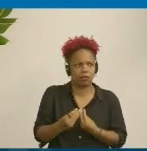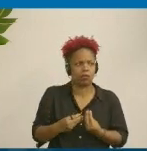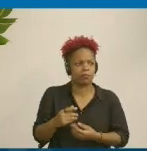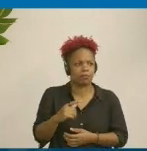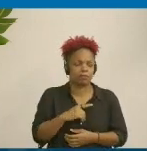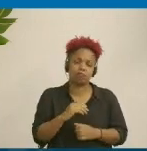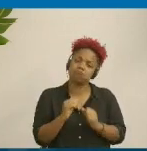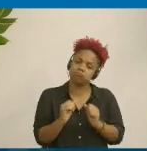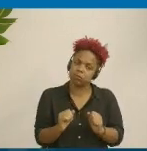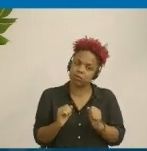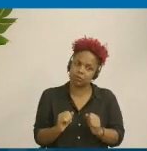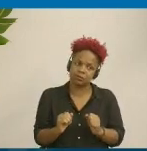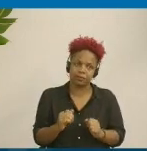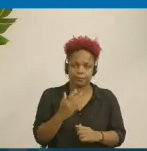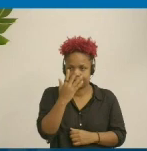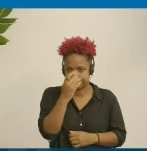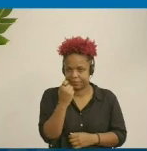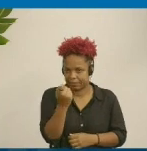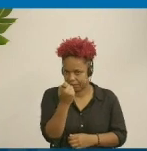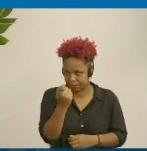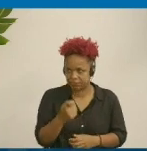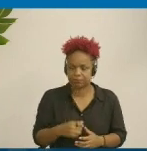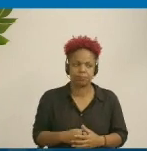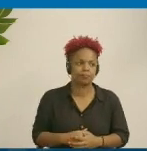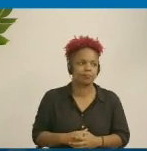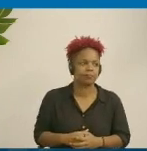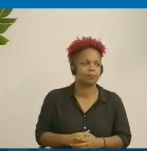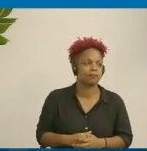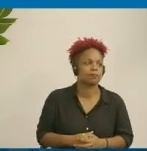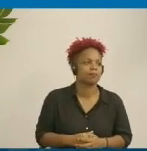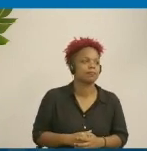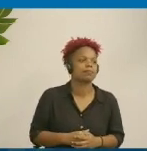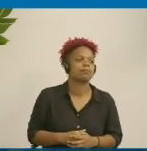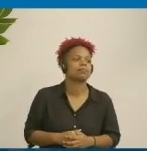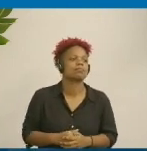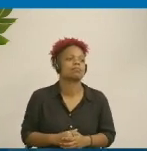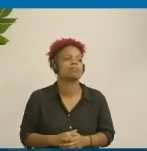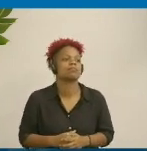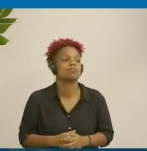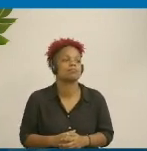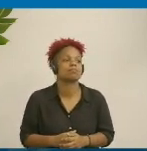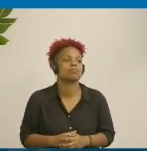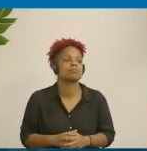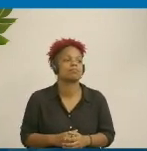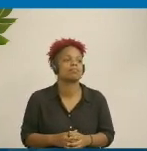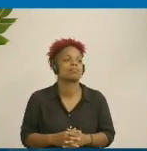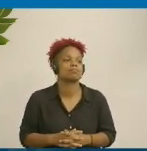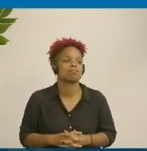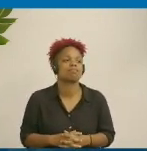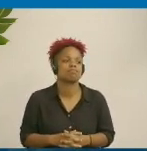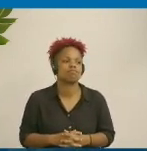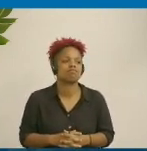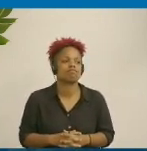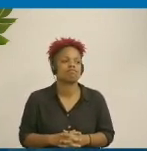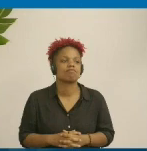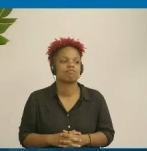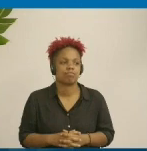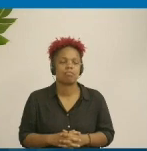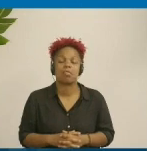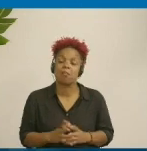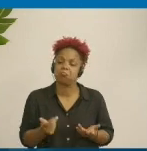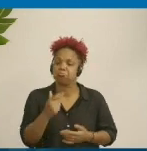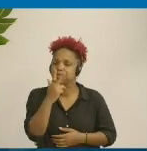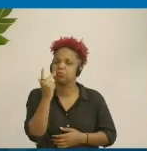Council for Homelessness, and they say that people who are homeless have higher rates of illness and die on average 12 years sooner than the